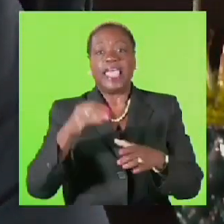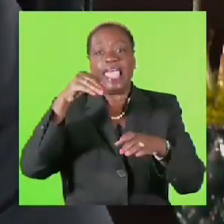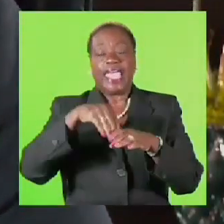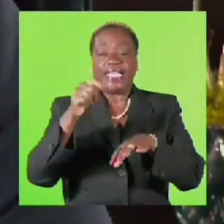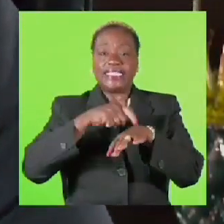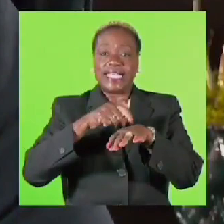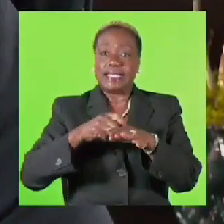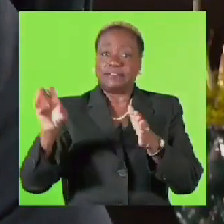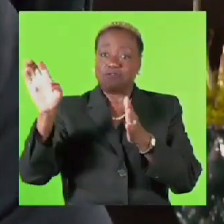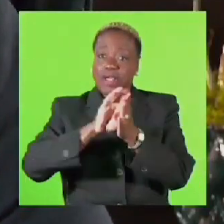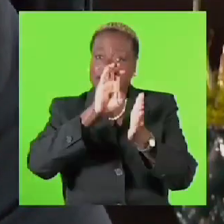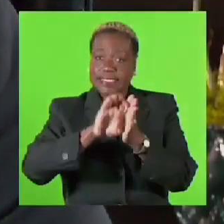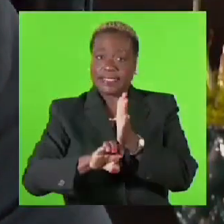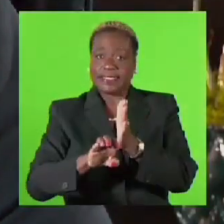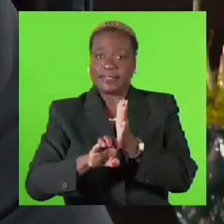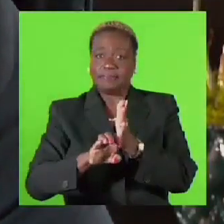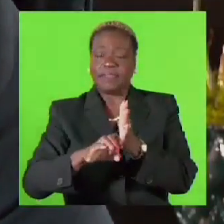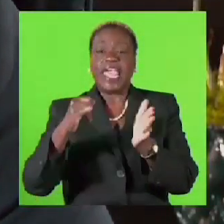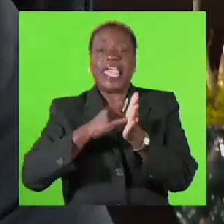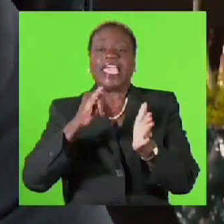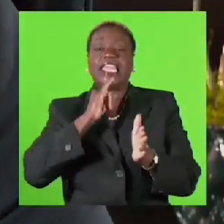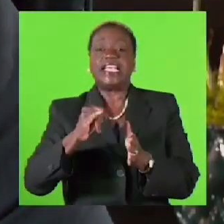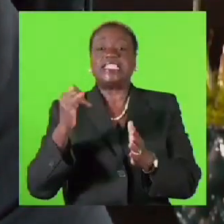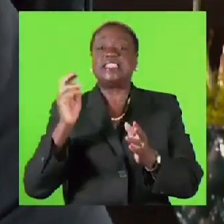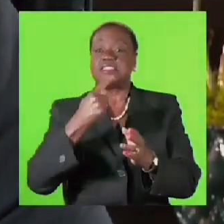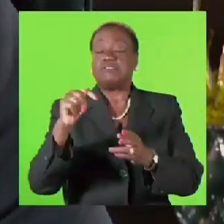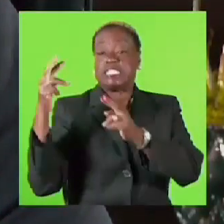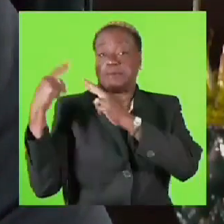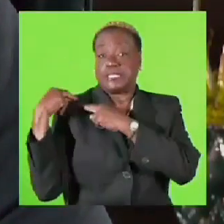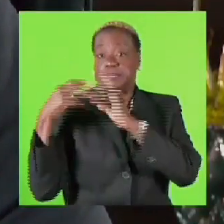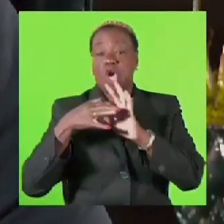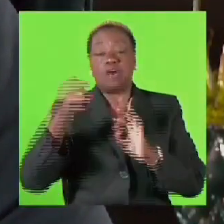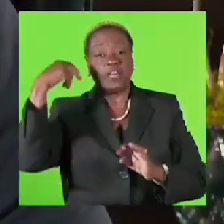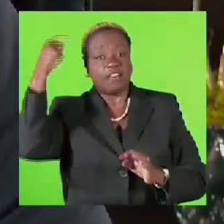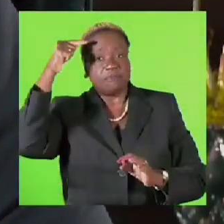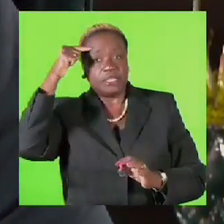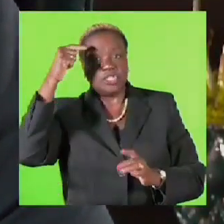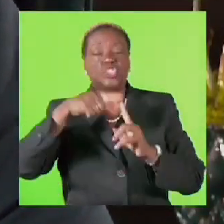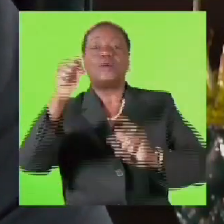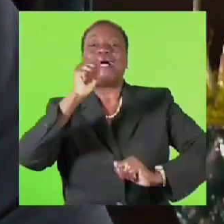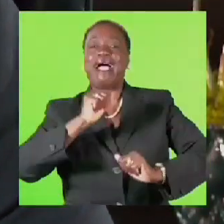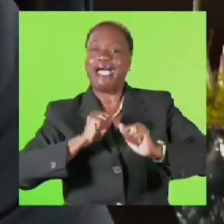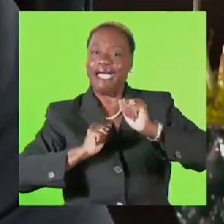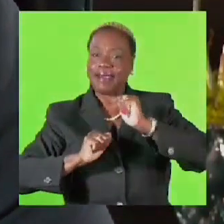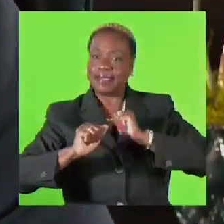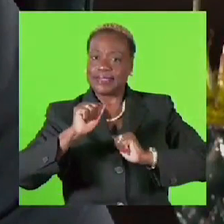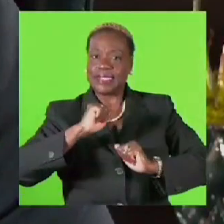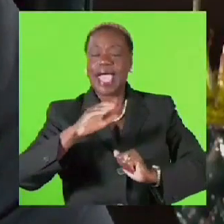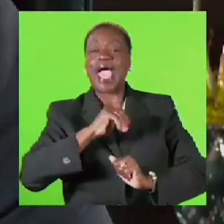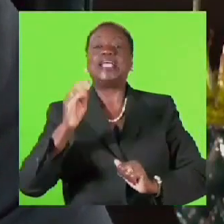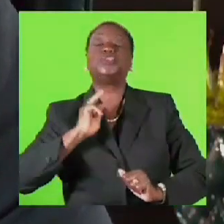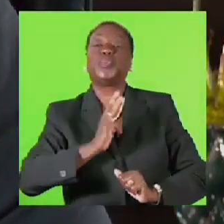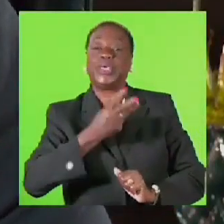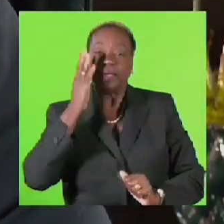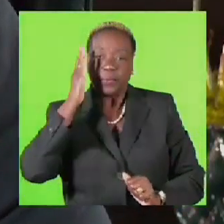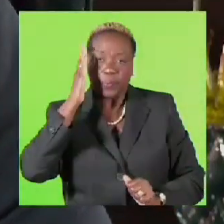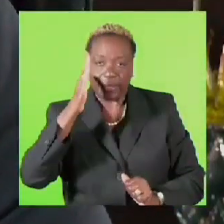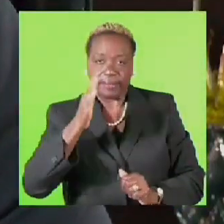In times of crisis, it is the responsibility of government to act, and we